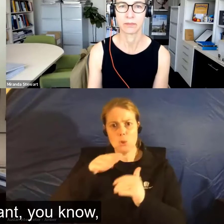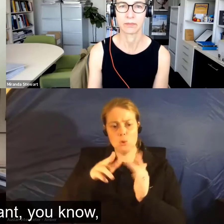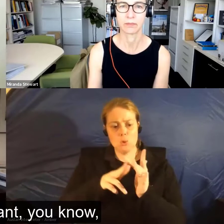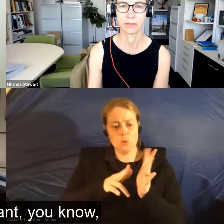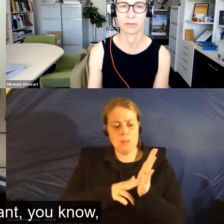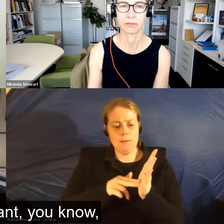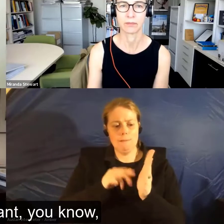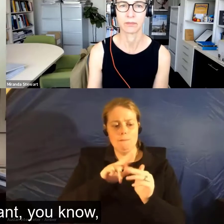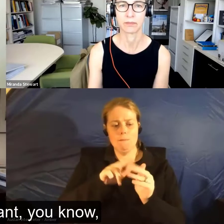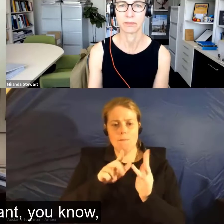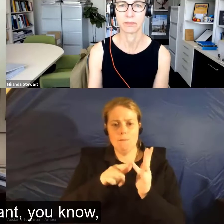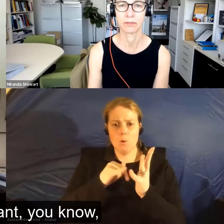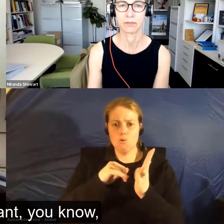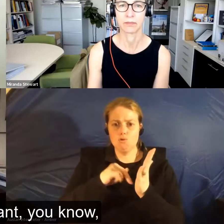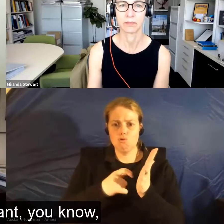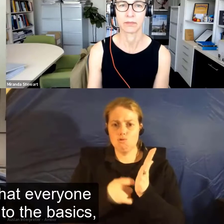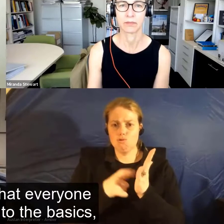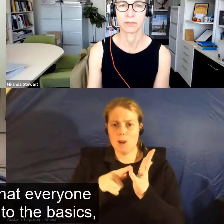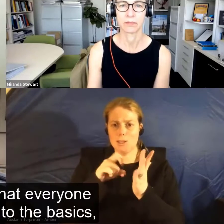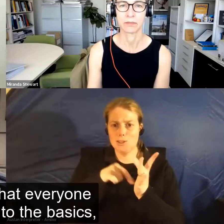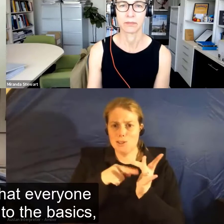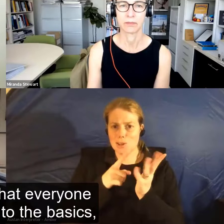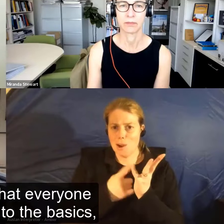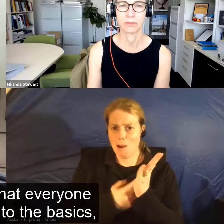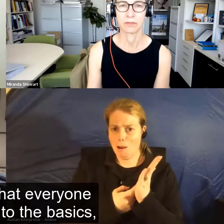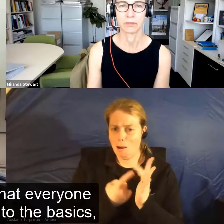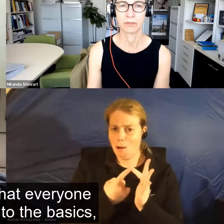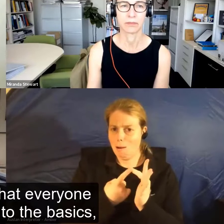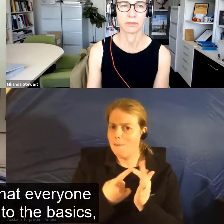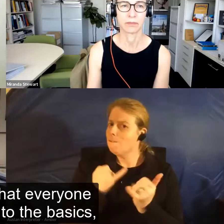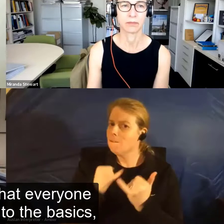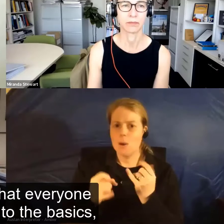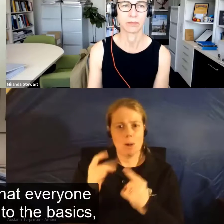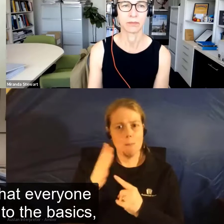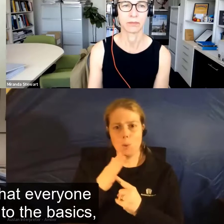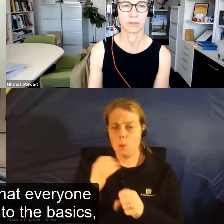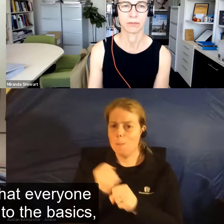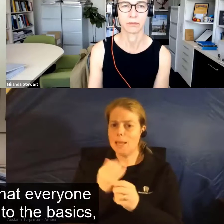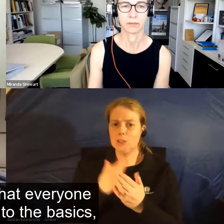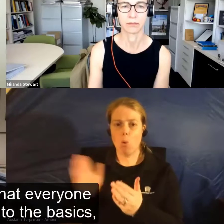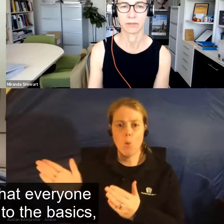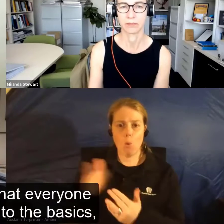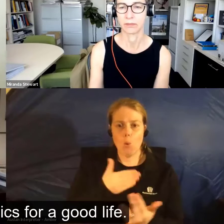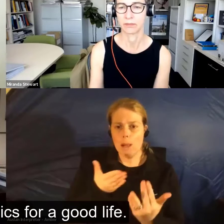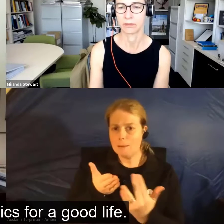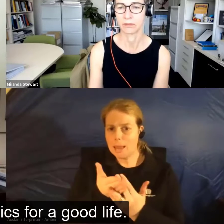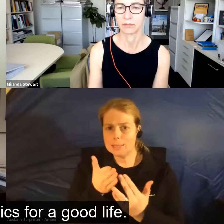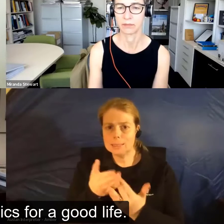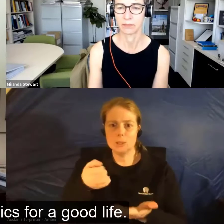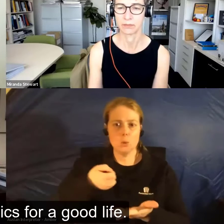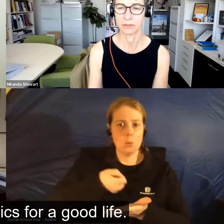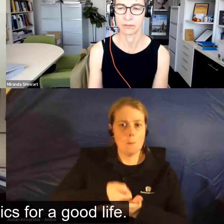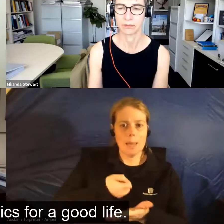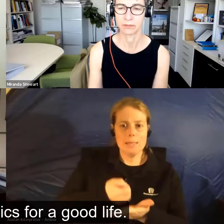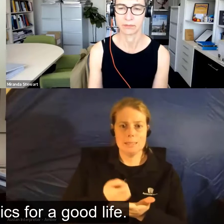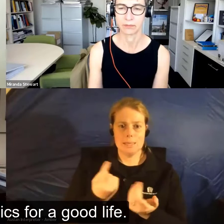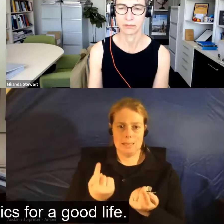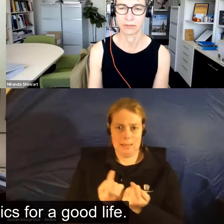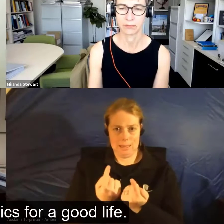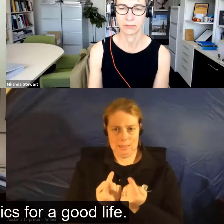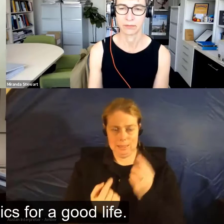important, to ensure that everyone has access to basics, the material